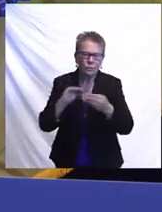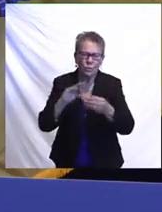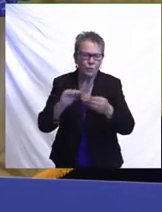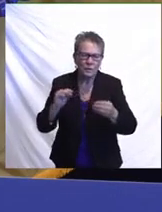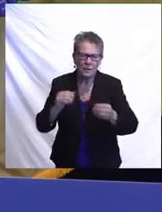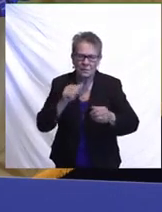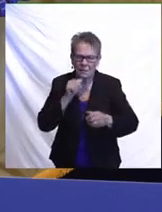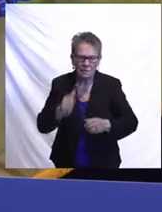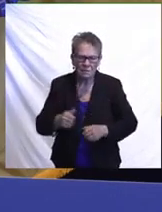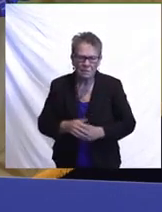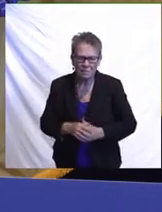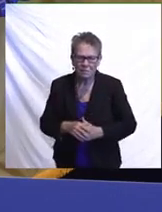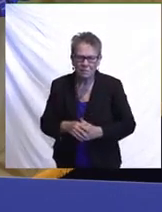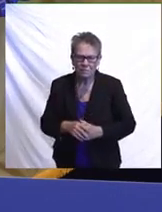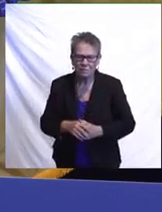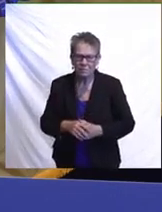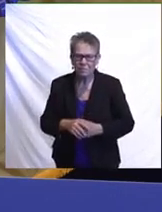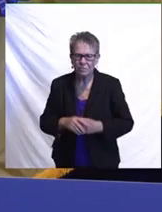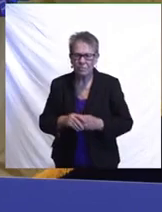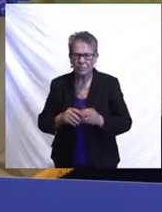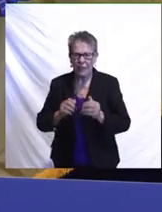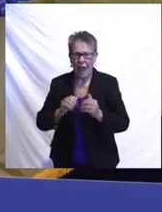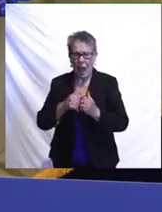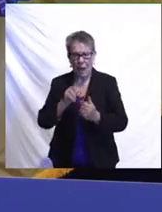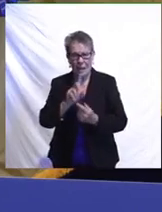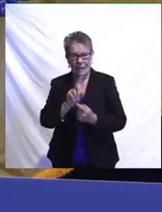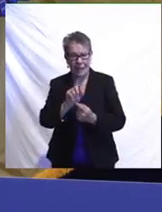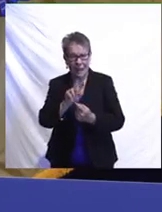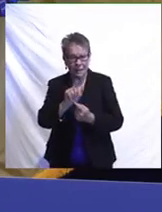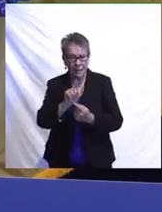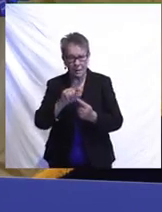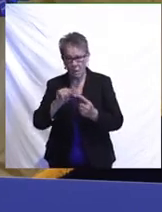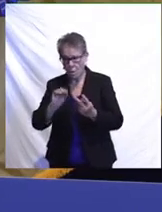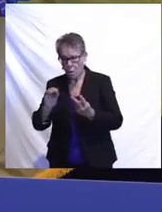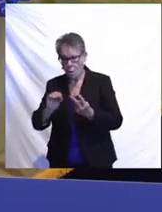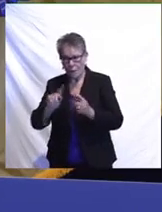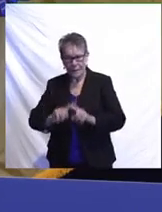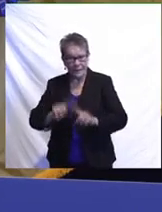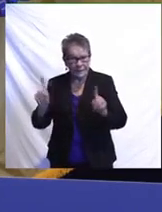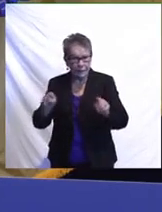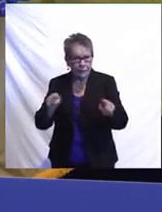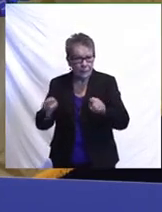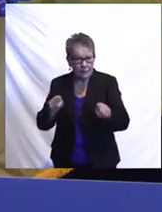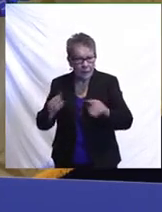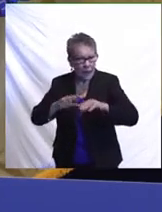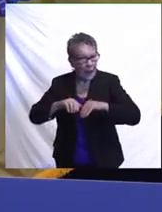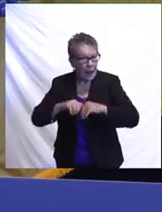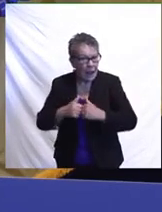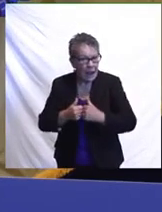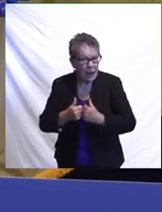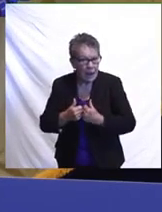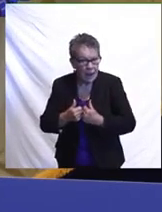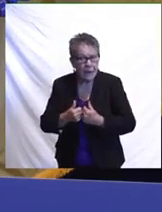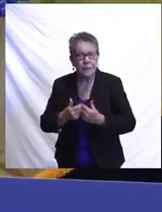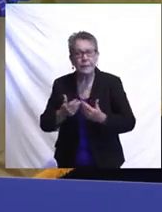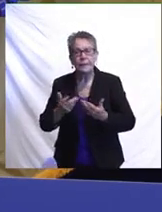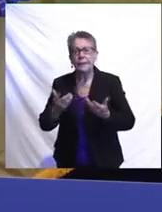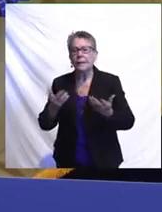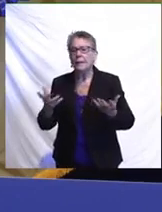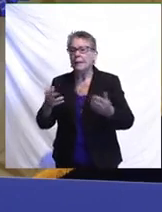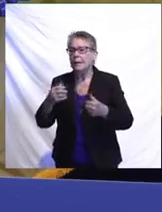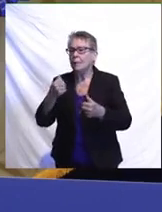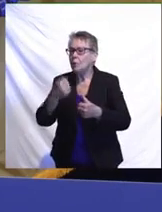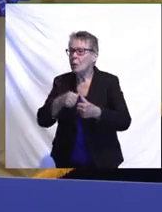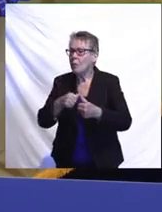the differences between Omicron variant and Delta variant, and remember we had other variants too, like Alpha